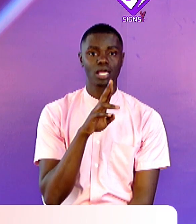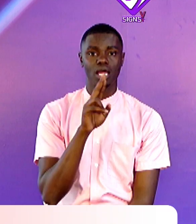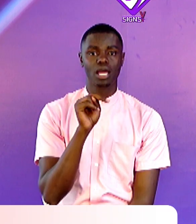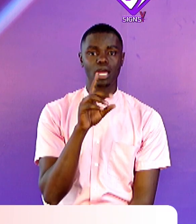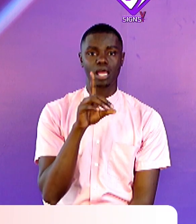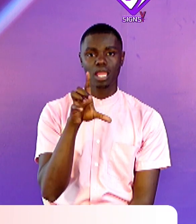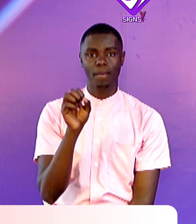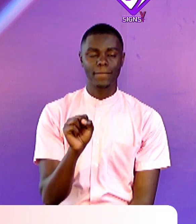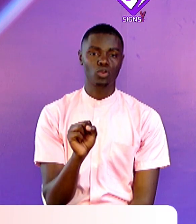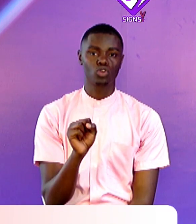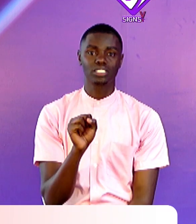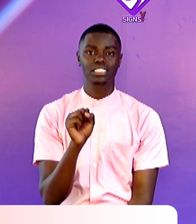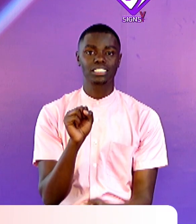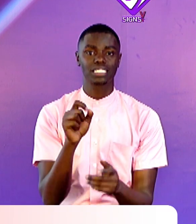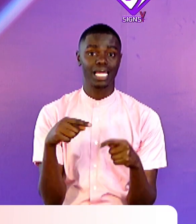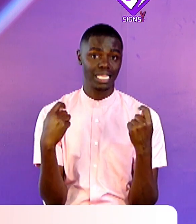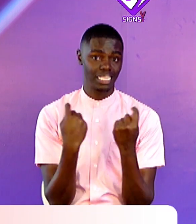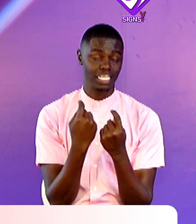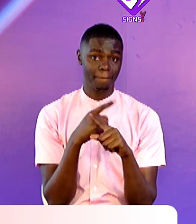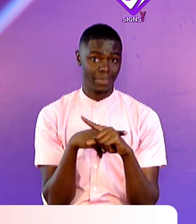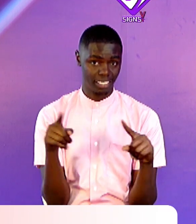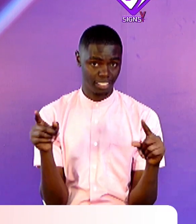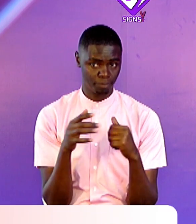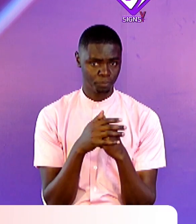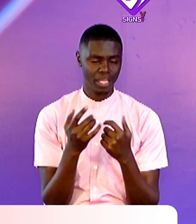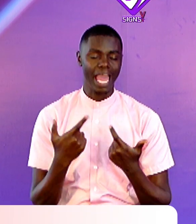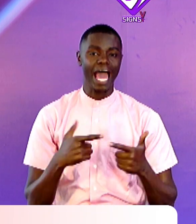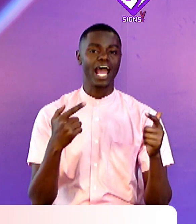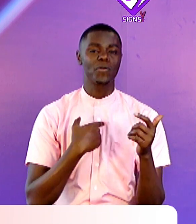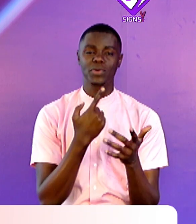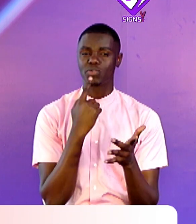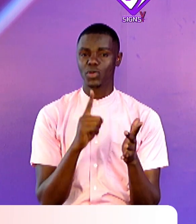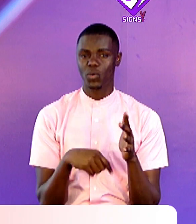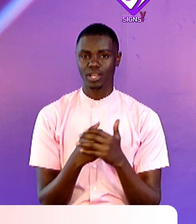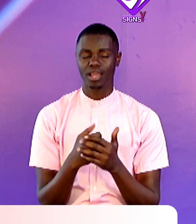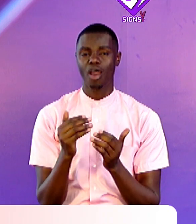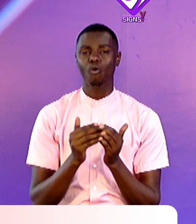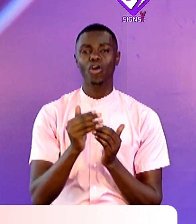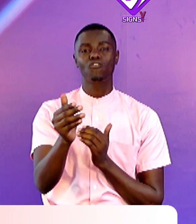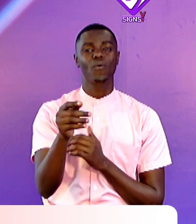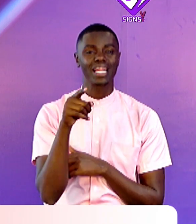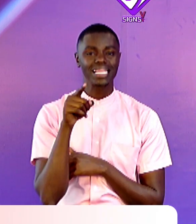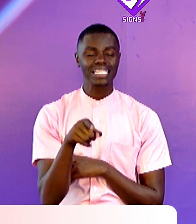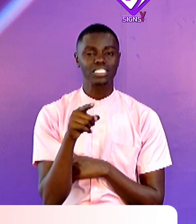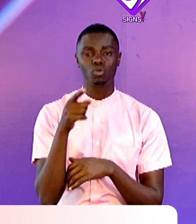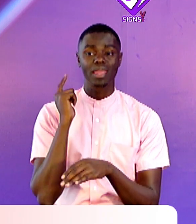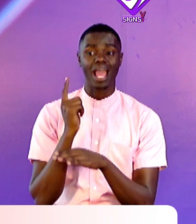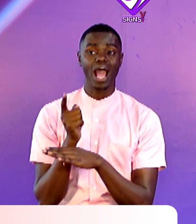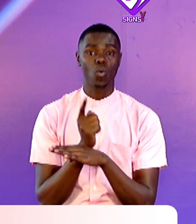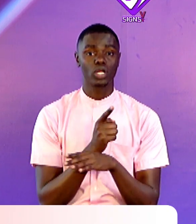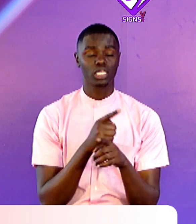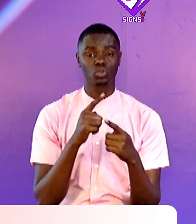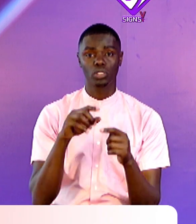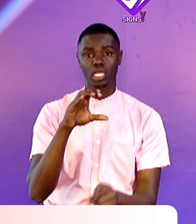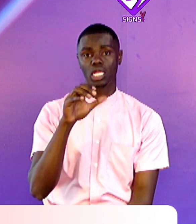team. Our team. Yes. But allow me to say this, that going forward, this should be a warning to the